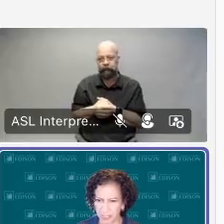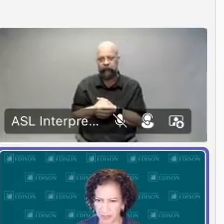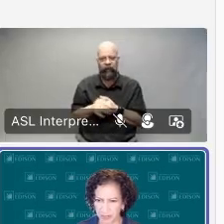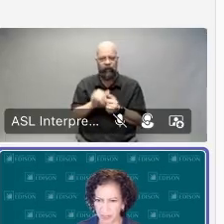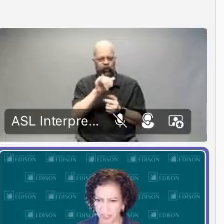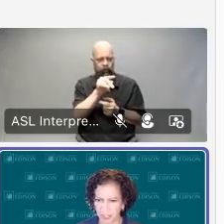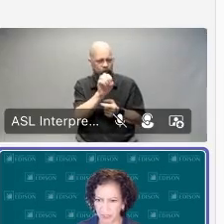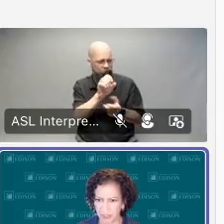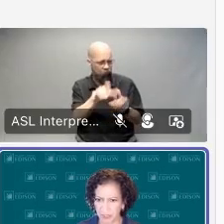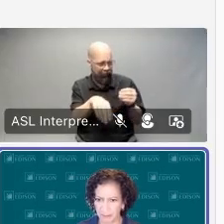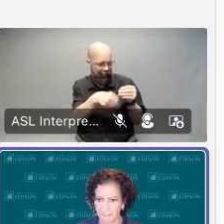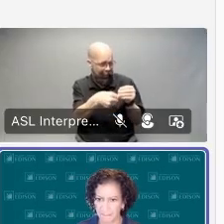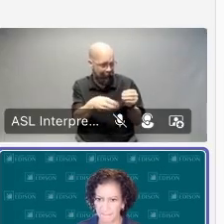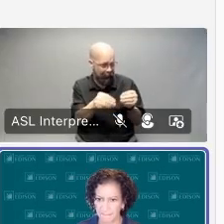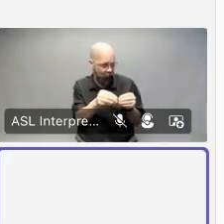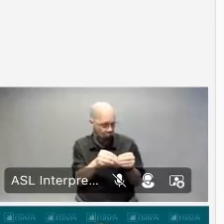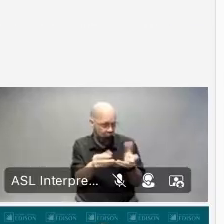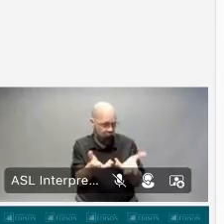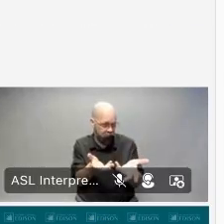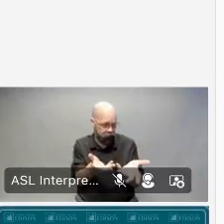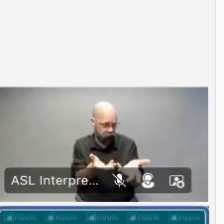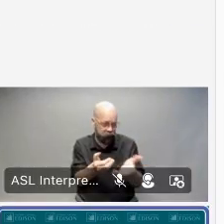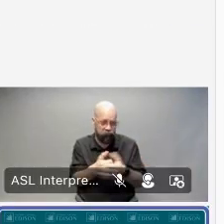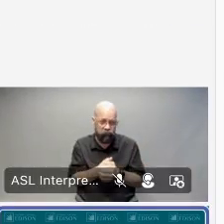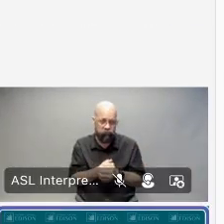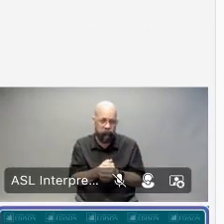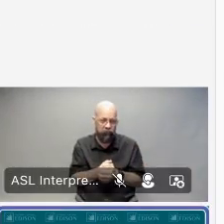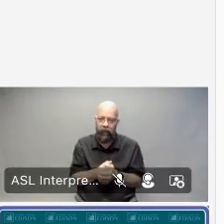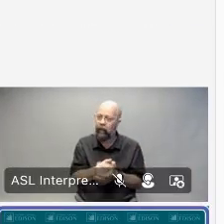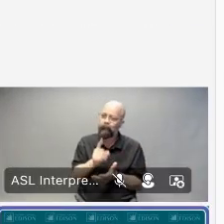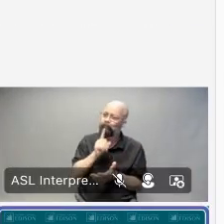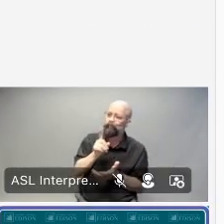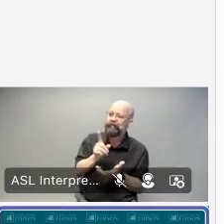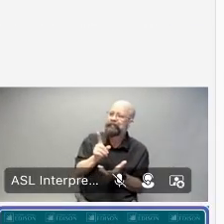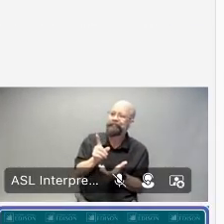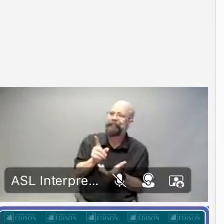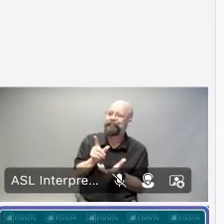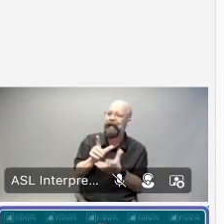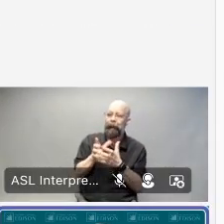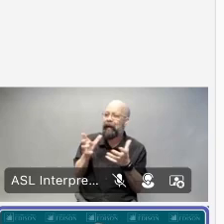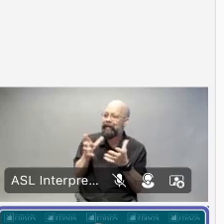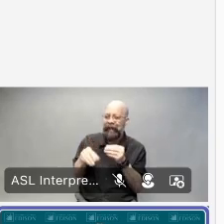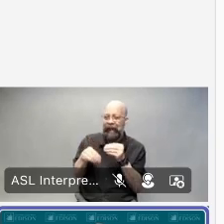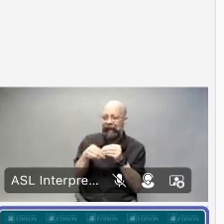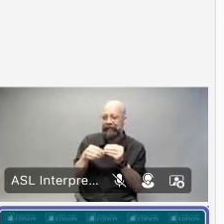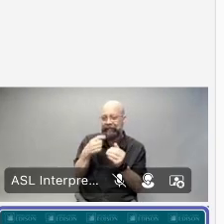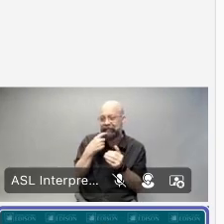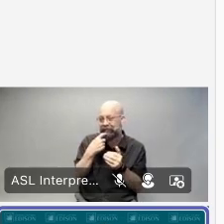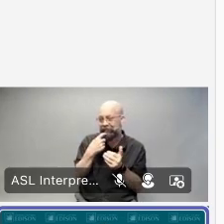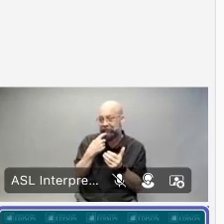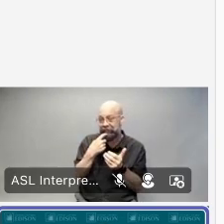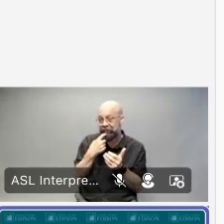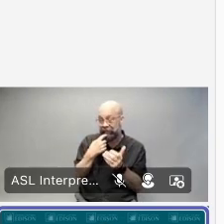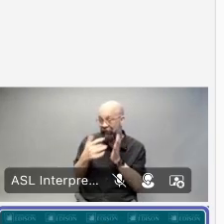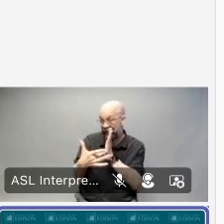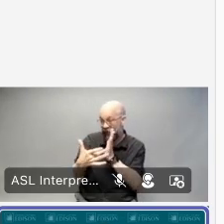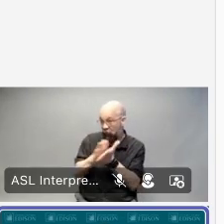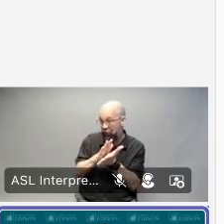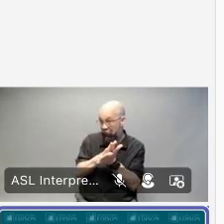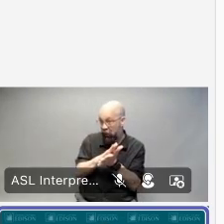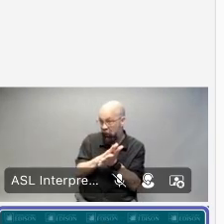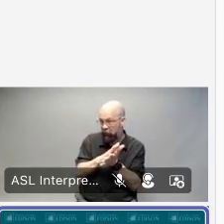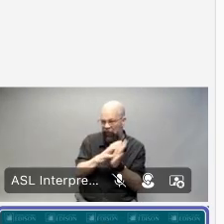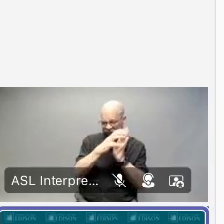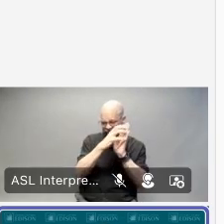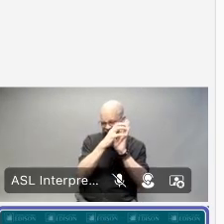touch on anything else that I may have missed? I don't really have much else to add, except to say you can look at our technical paper, which kind of